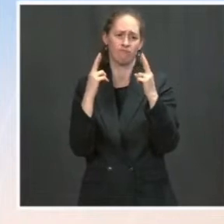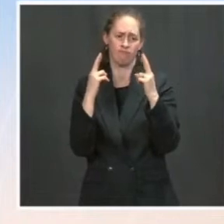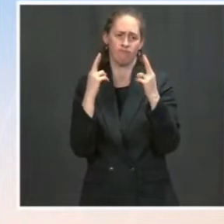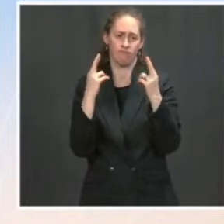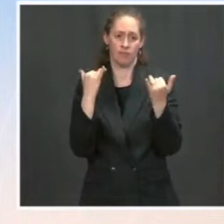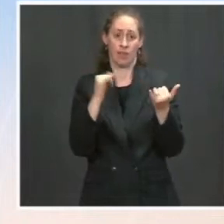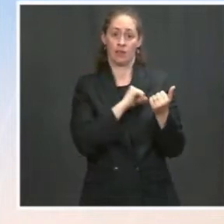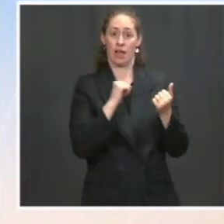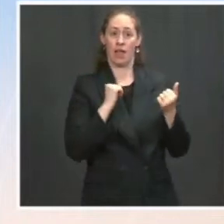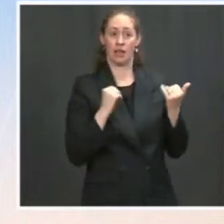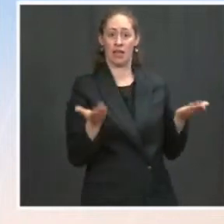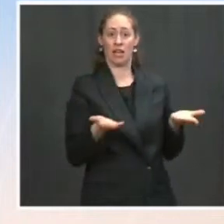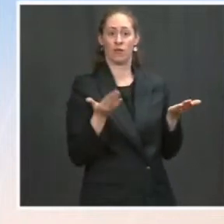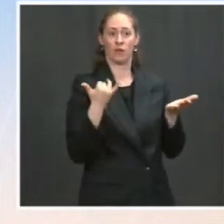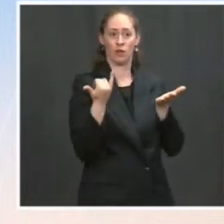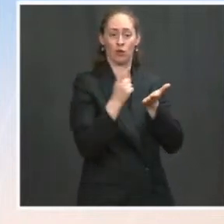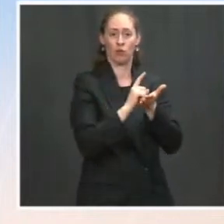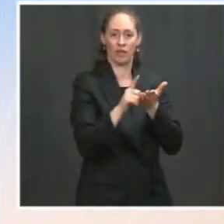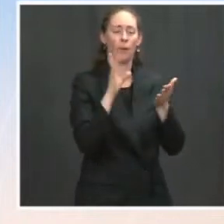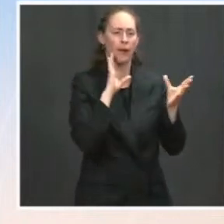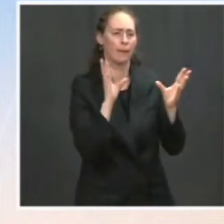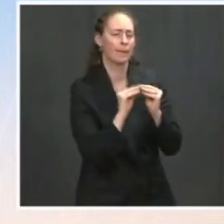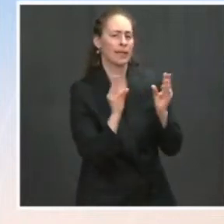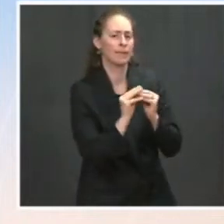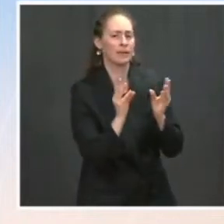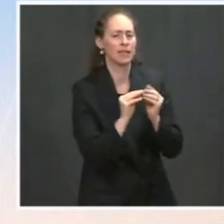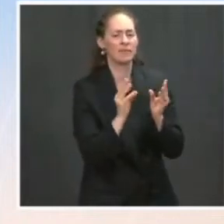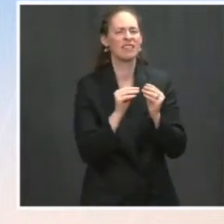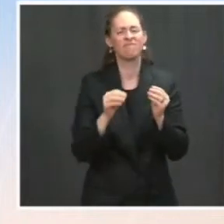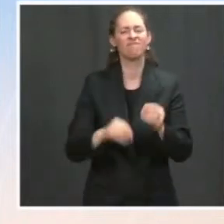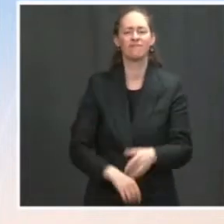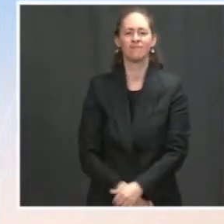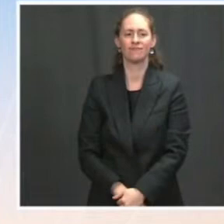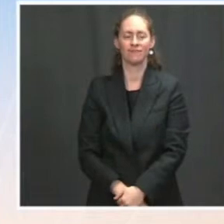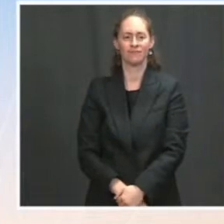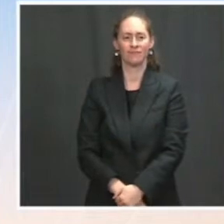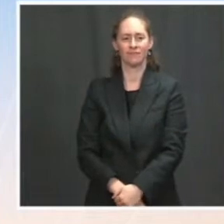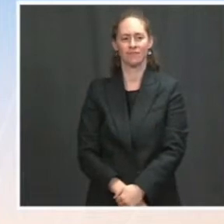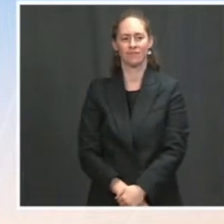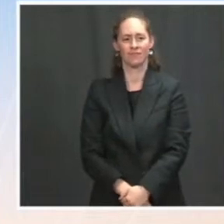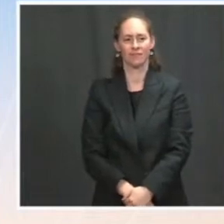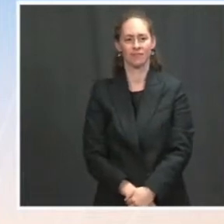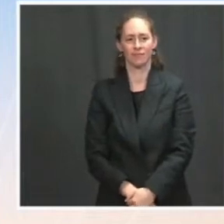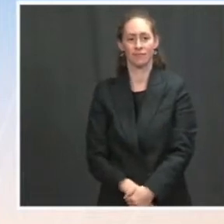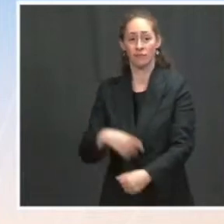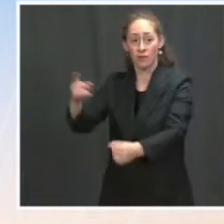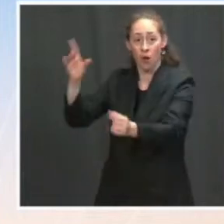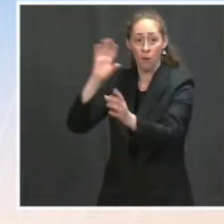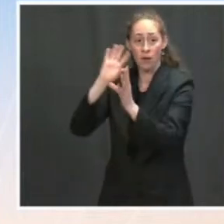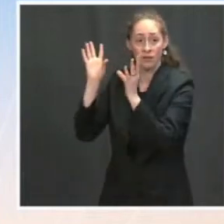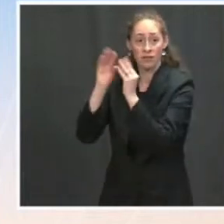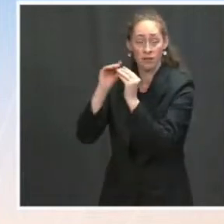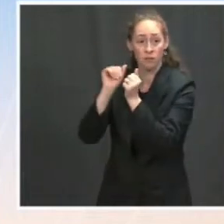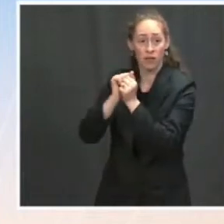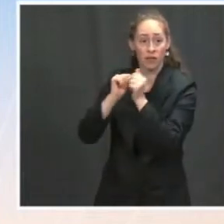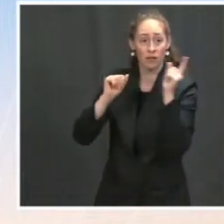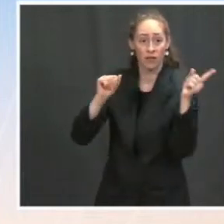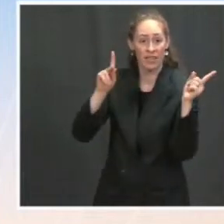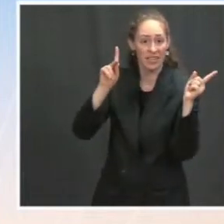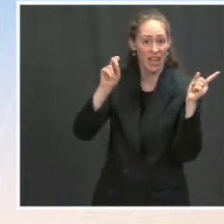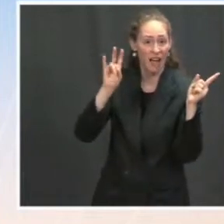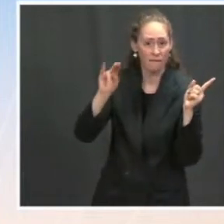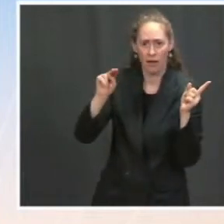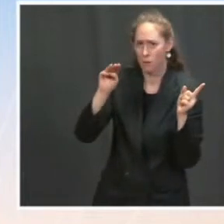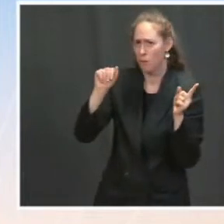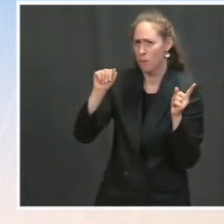get a sense that as the president's going to have his first meeting with Kevin McCarthy here in that leadership meeting you talked about, obviously the